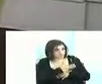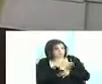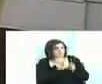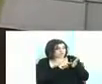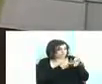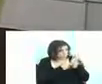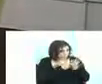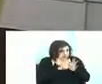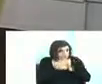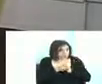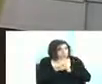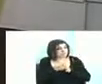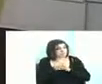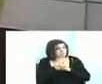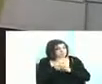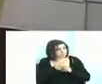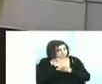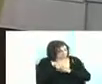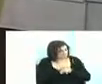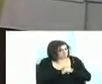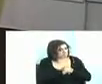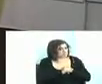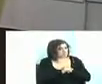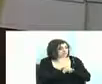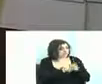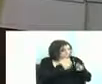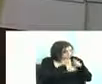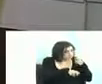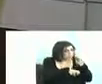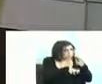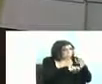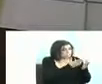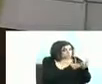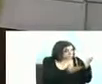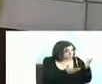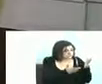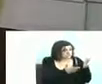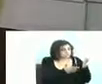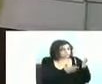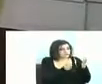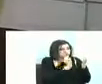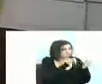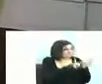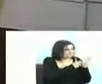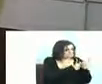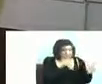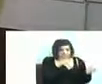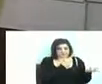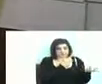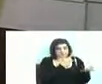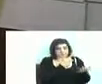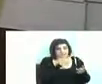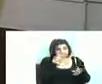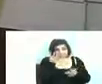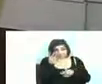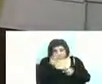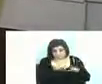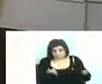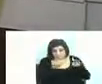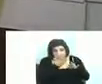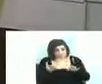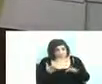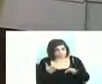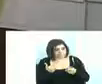courage to move beyond their setbacks and their fears. The second important essential thing that individuals have is that they